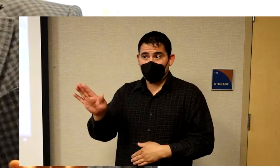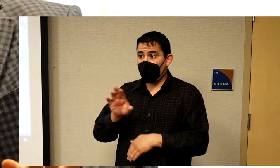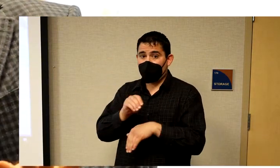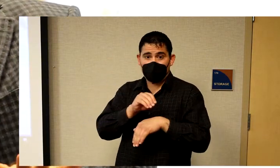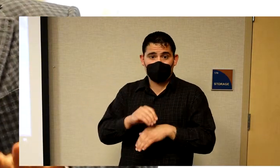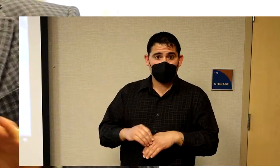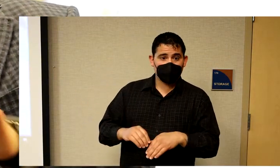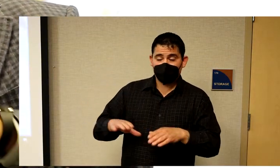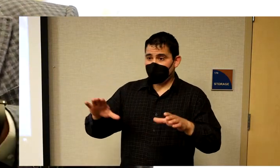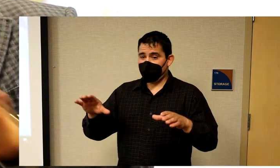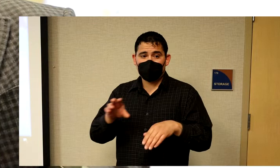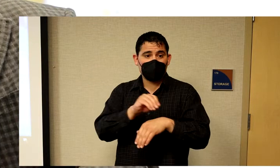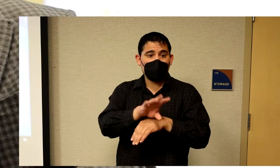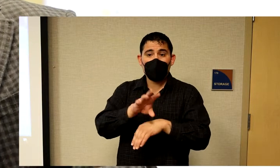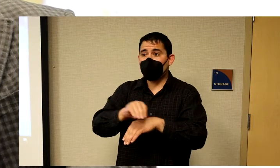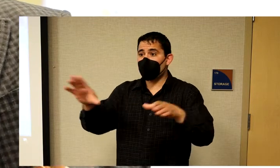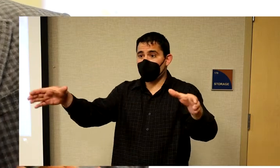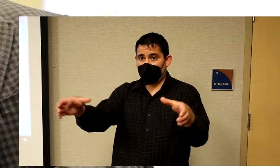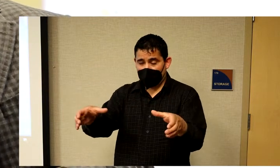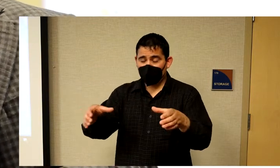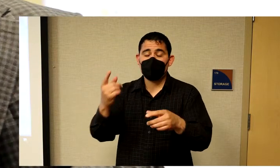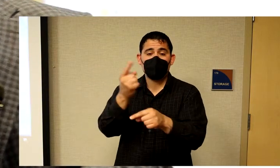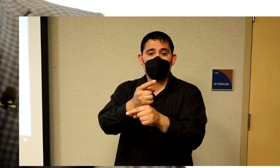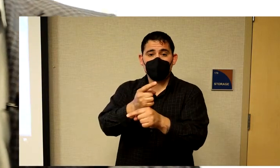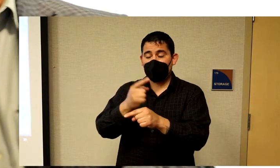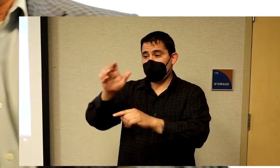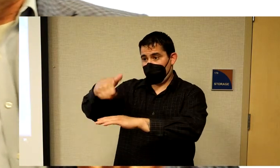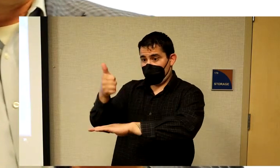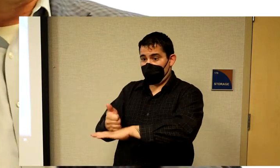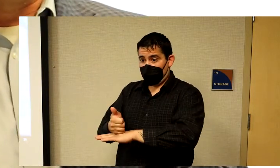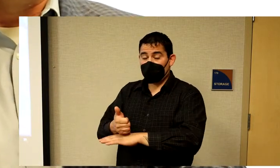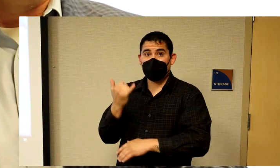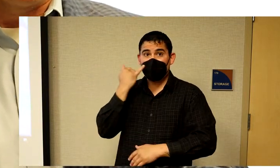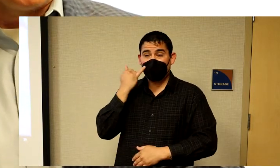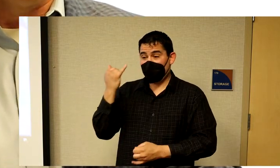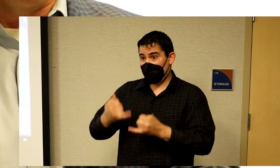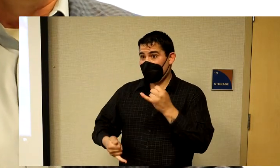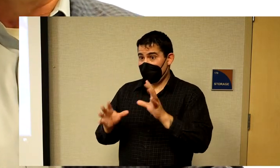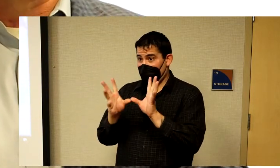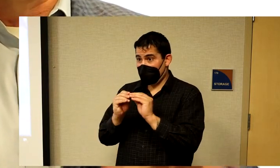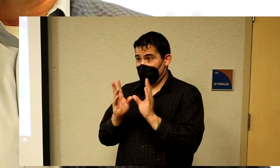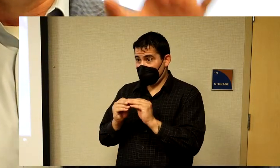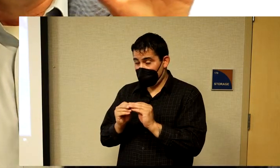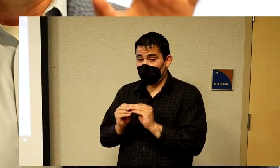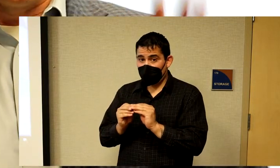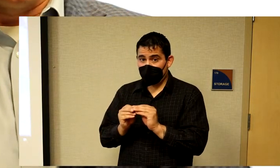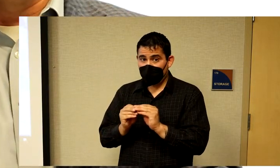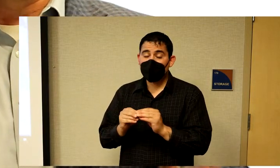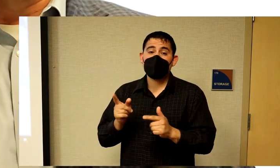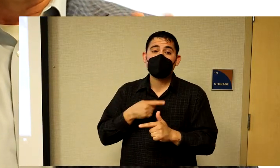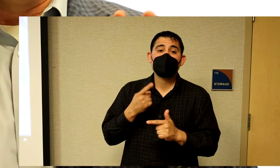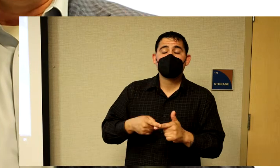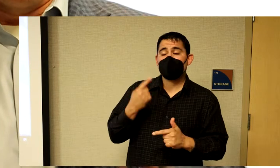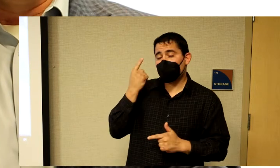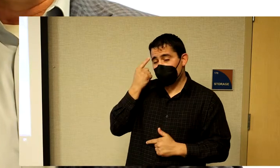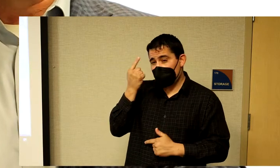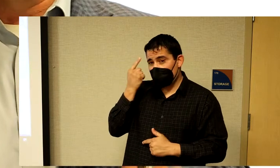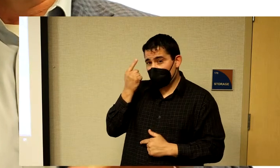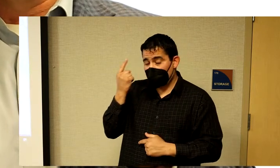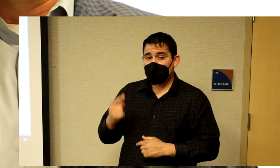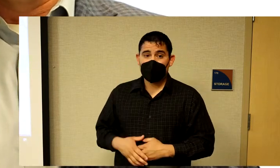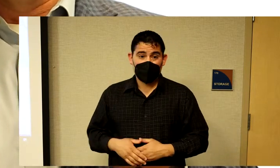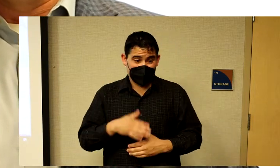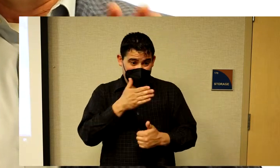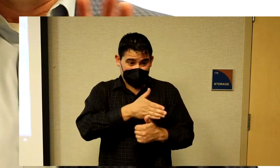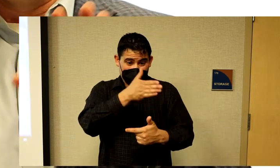of setting this thing up. But the other thing is, if that's going to be the last meeting on this, the other thing you need to consider is the sequencing of the